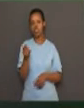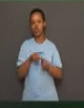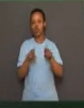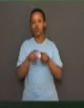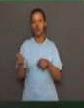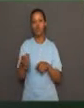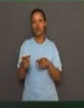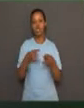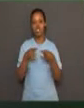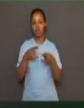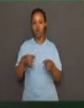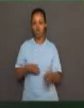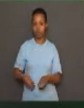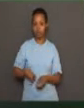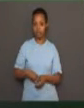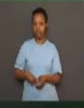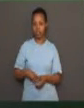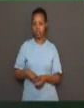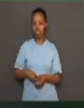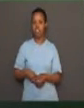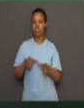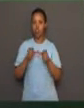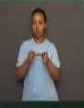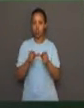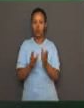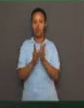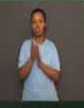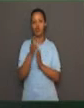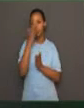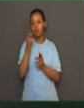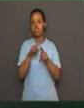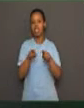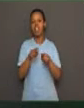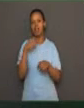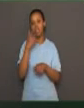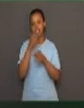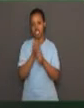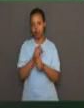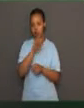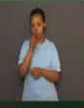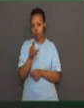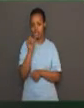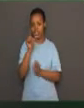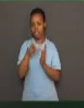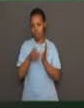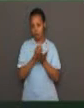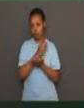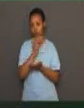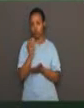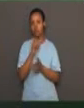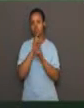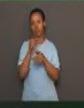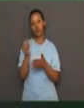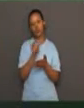species embryos look different later on in development? Please take a few minutes to write down